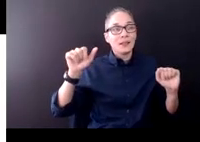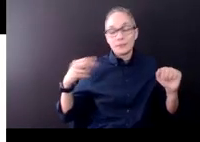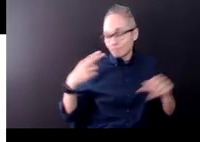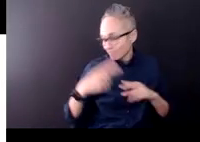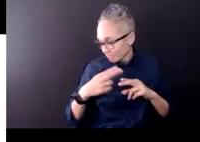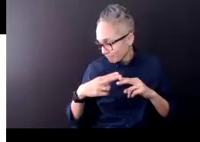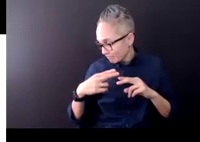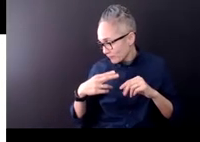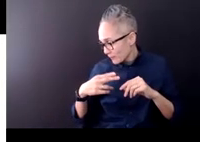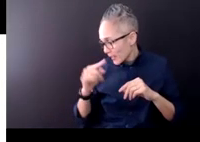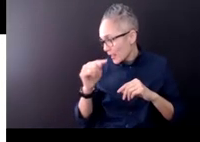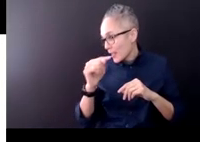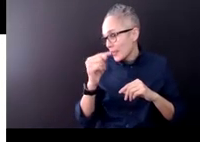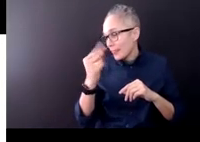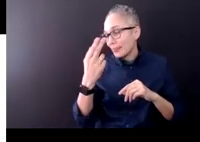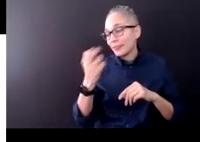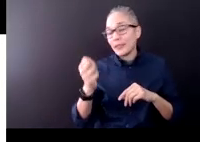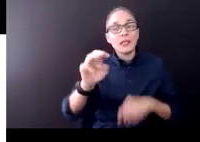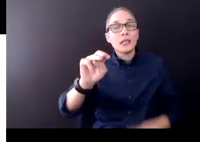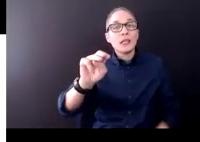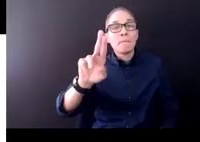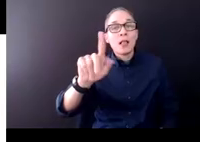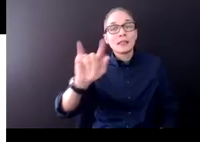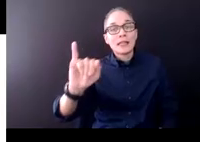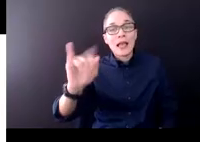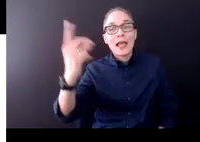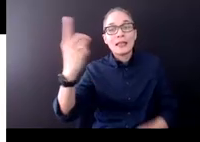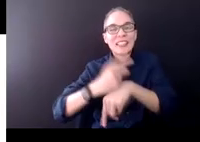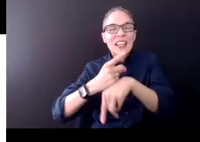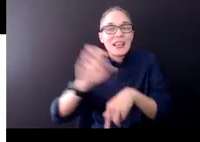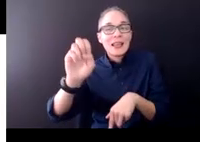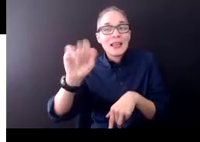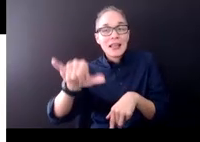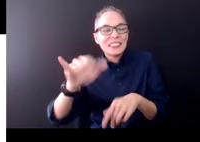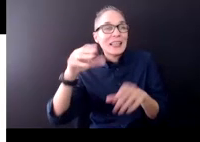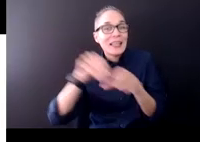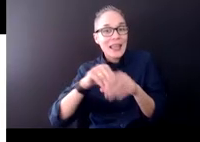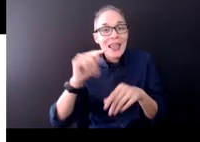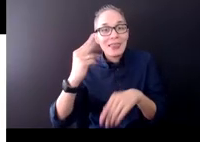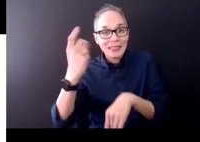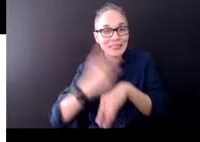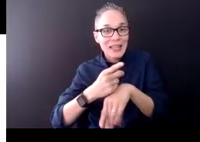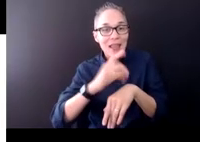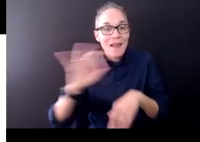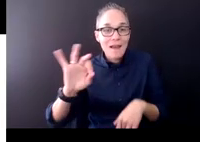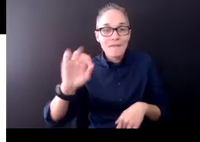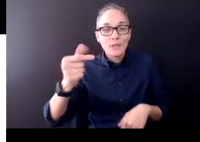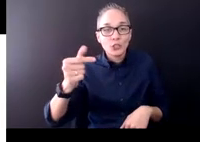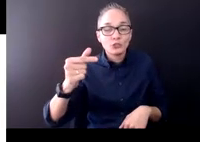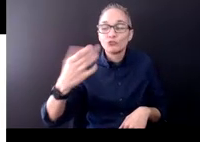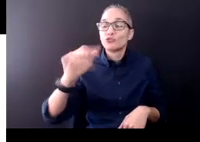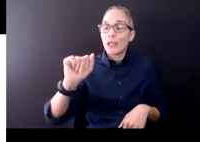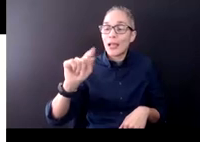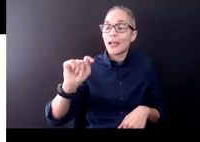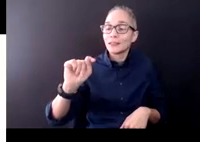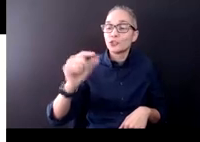called the multi-day essay in the age of ChatGPT. So giving students multiple days to write an essay in class, that could be